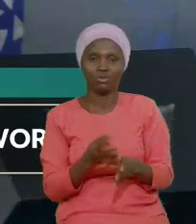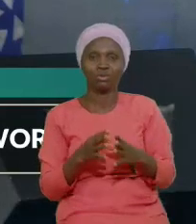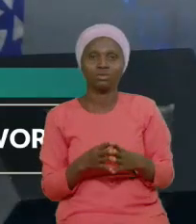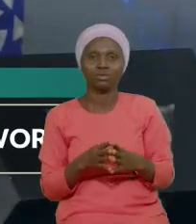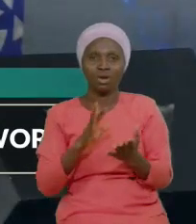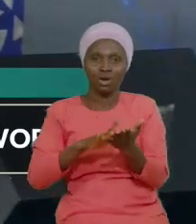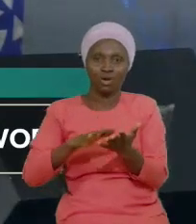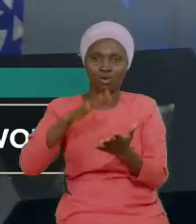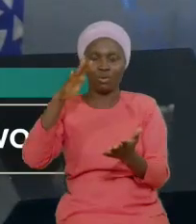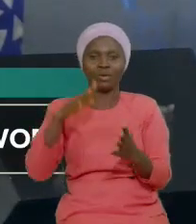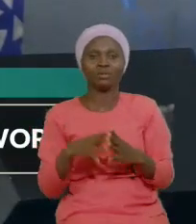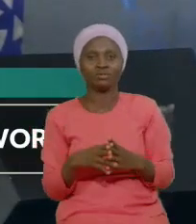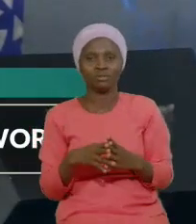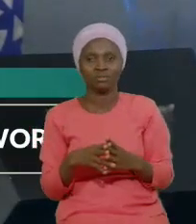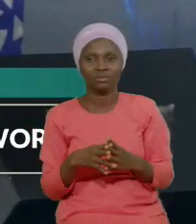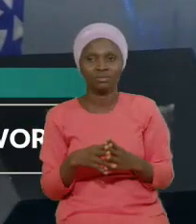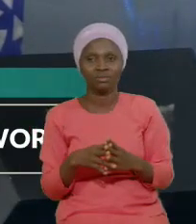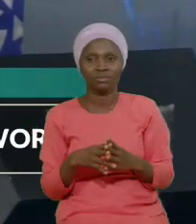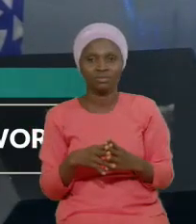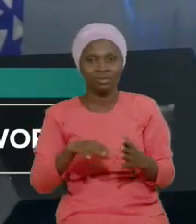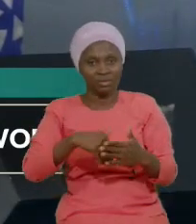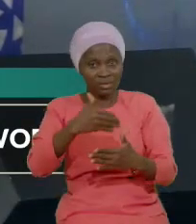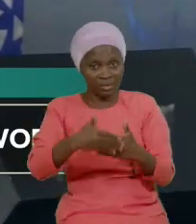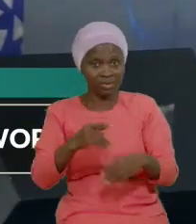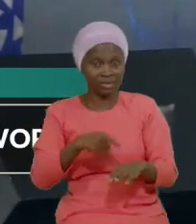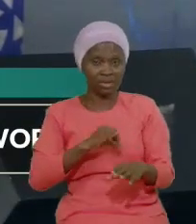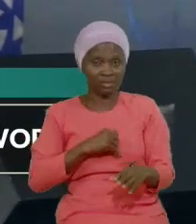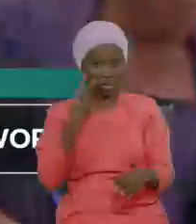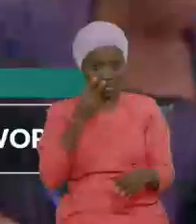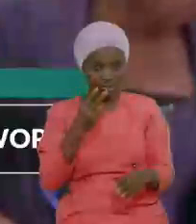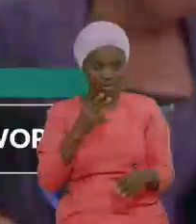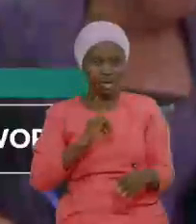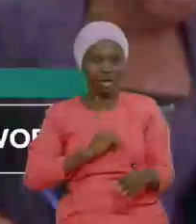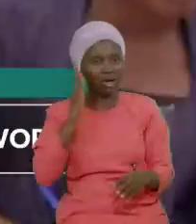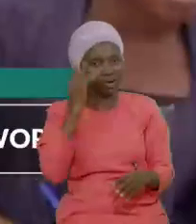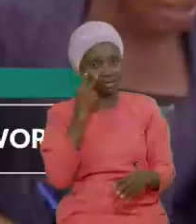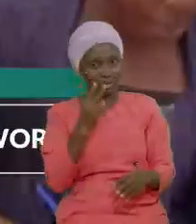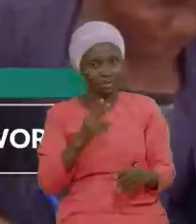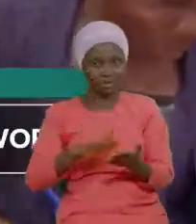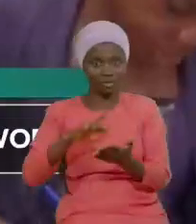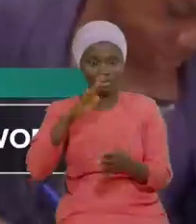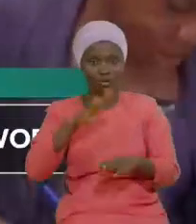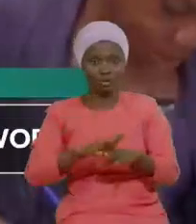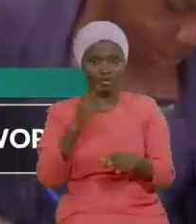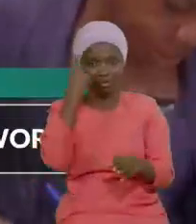Glory. The next time I see you, I see glory on your face.